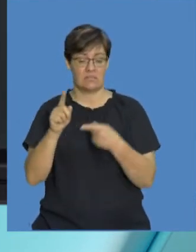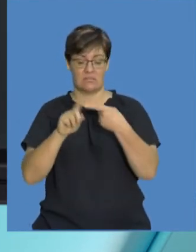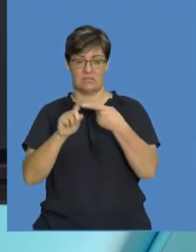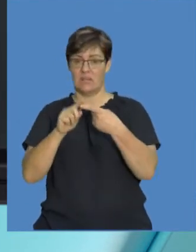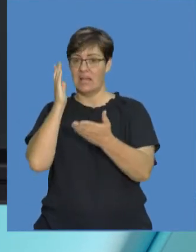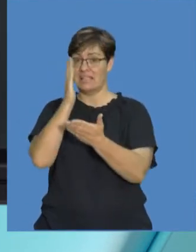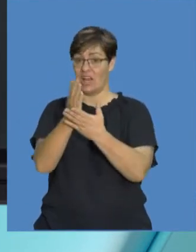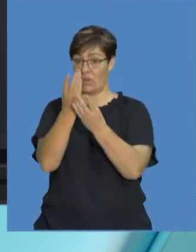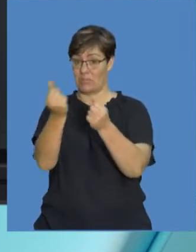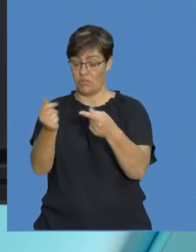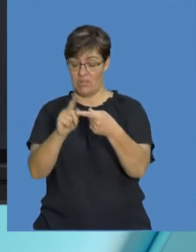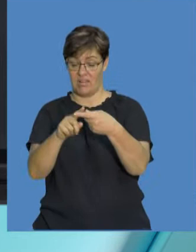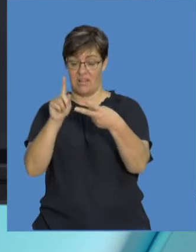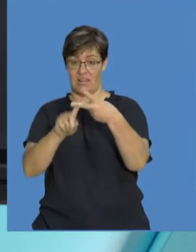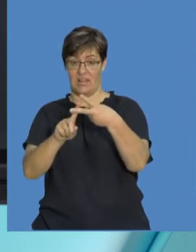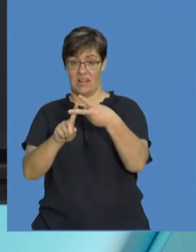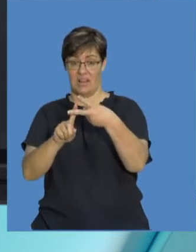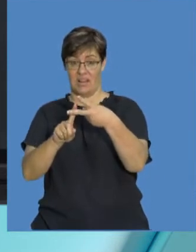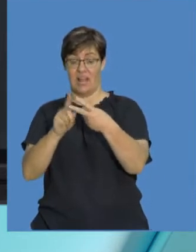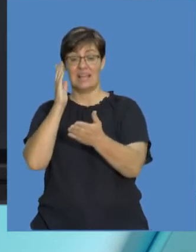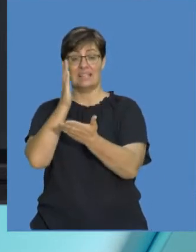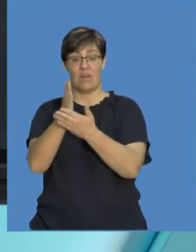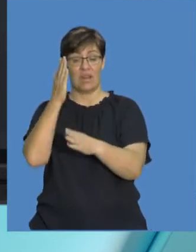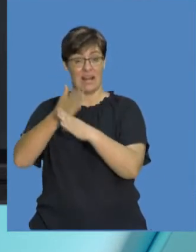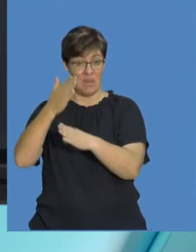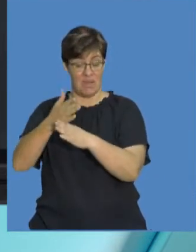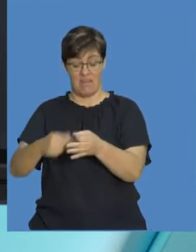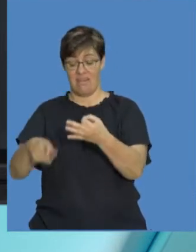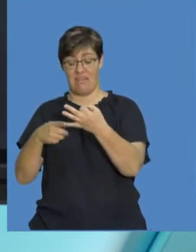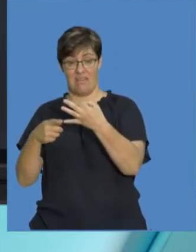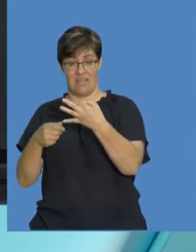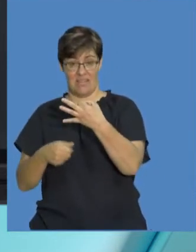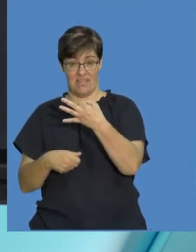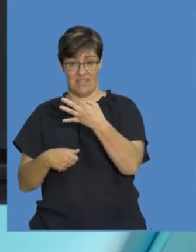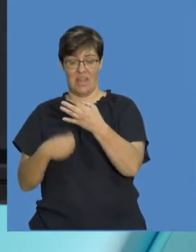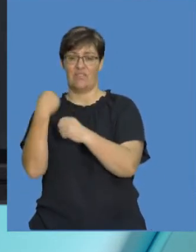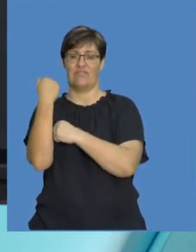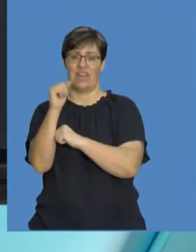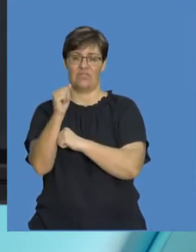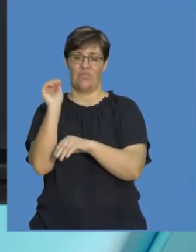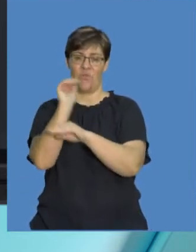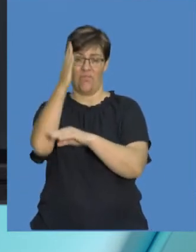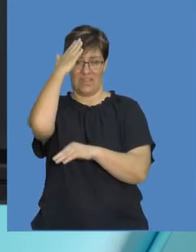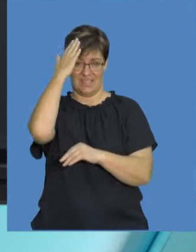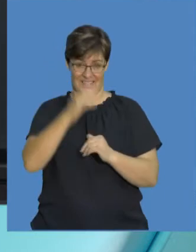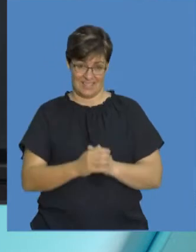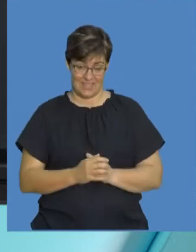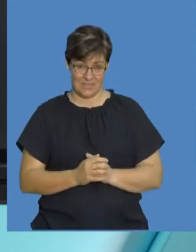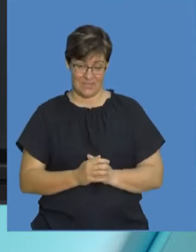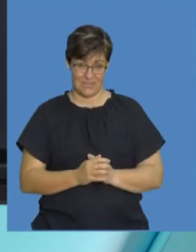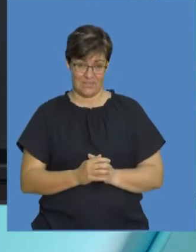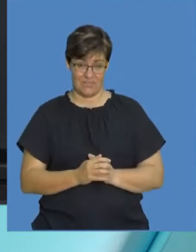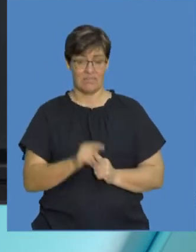process would obviously be your direct materials, your direct labor, and your